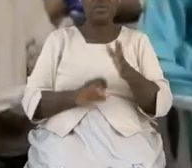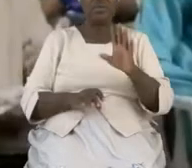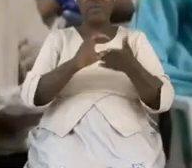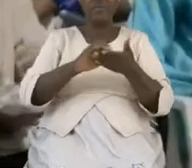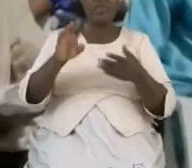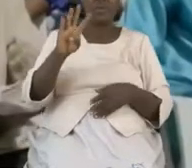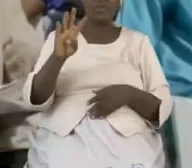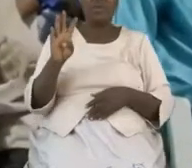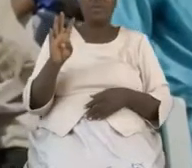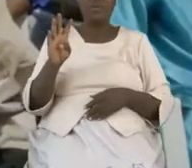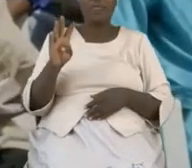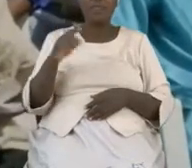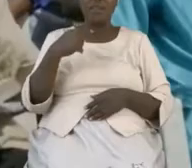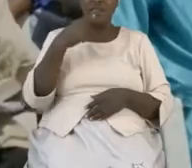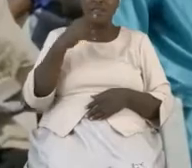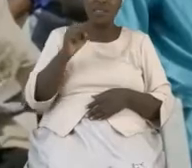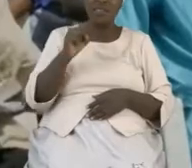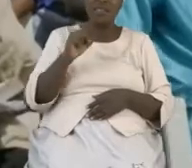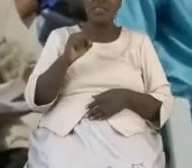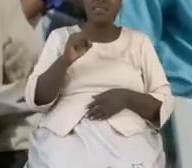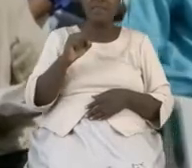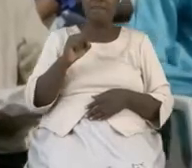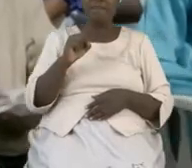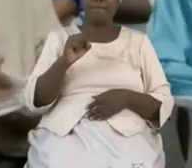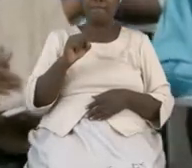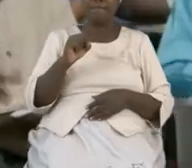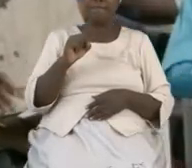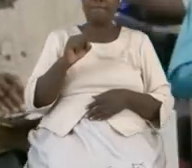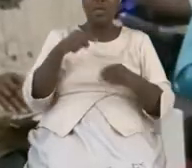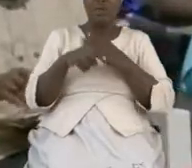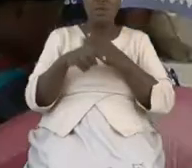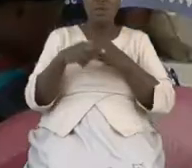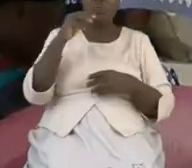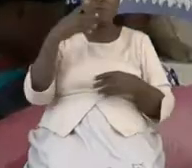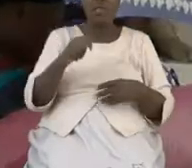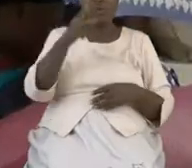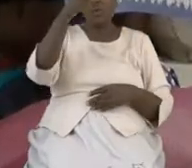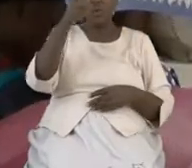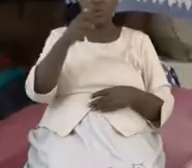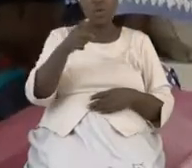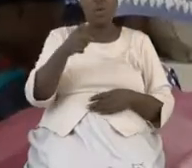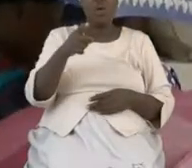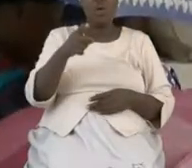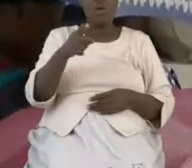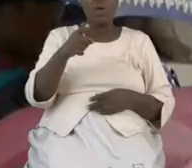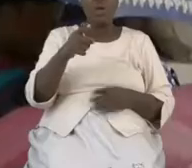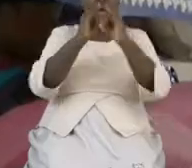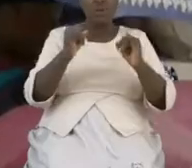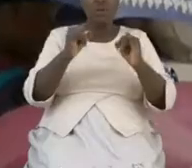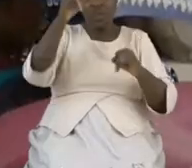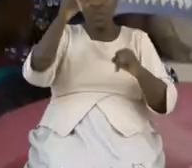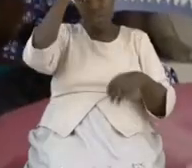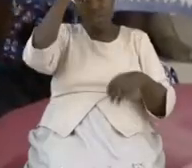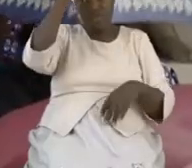It says, in whom the God of this world, Satan is the God